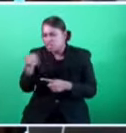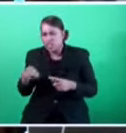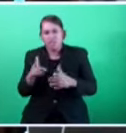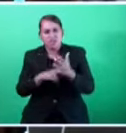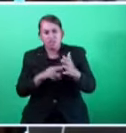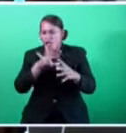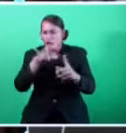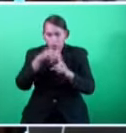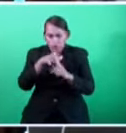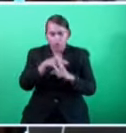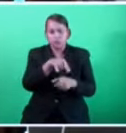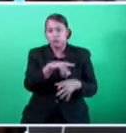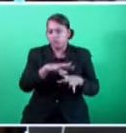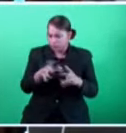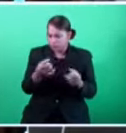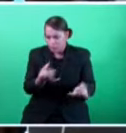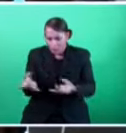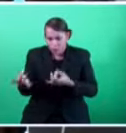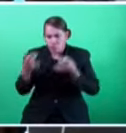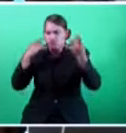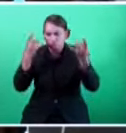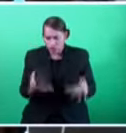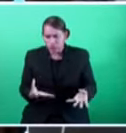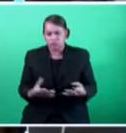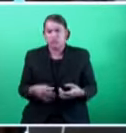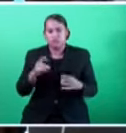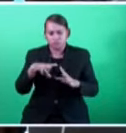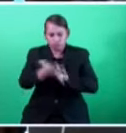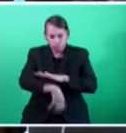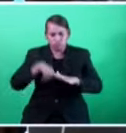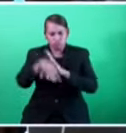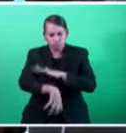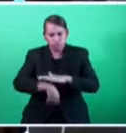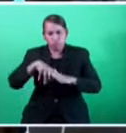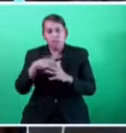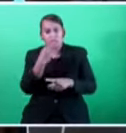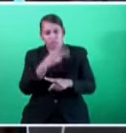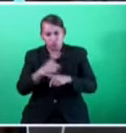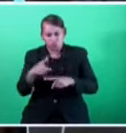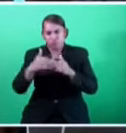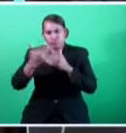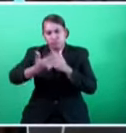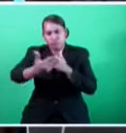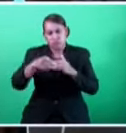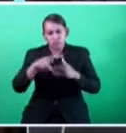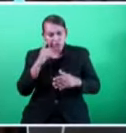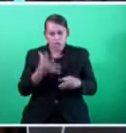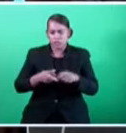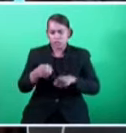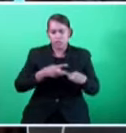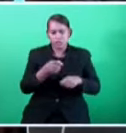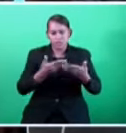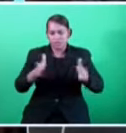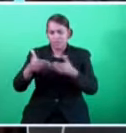are ready now to roll out, and over the next 2 to 3 weeks we'll be commissioning these one by one. Of course,